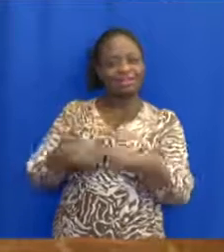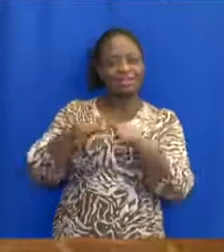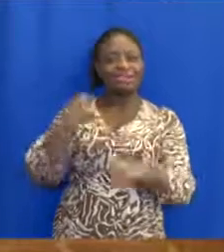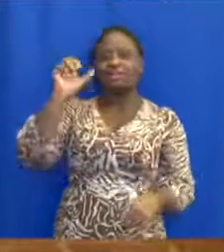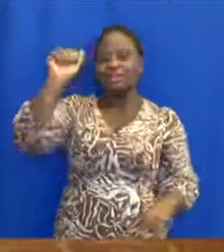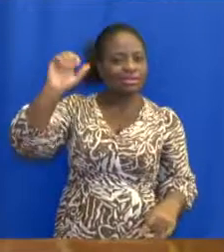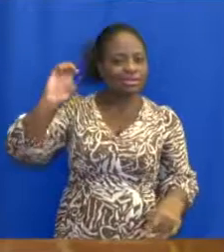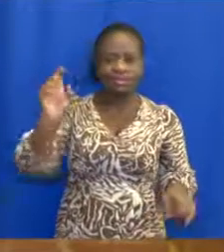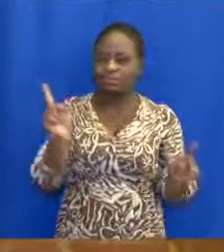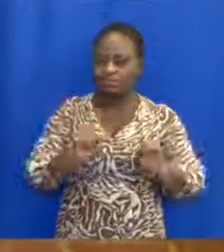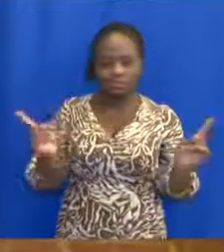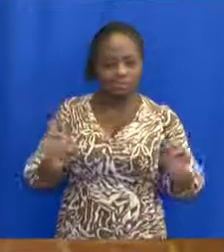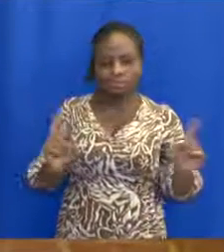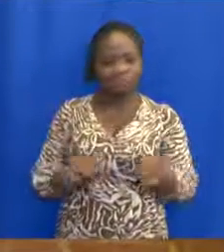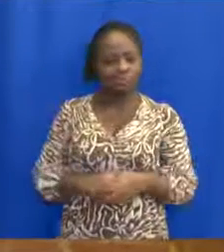air conditioners.